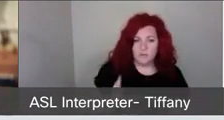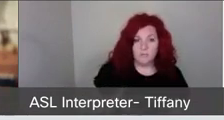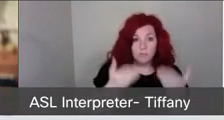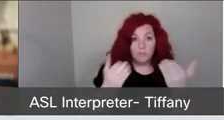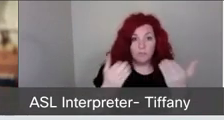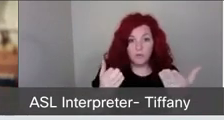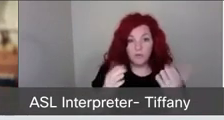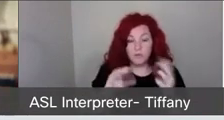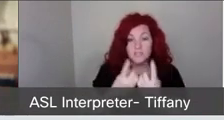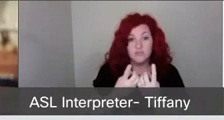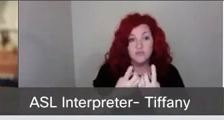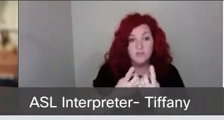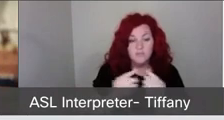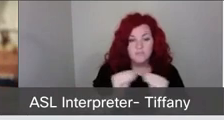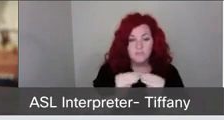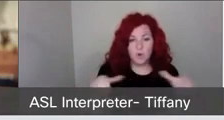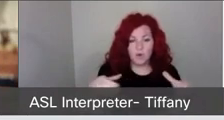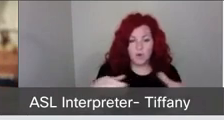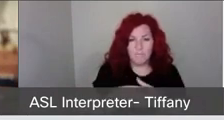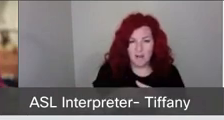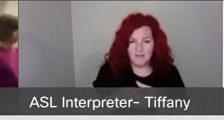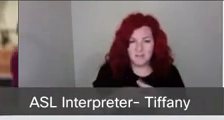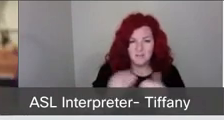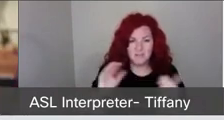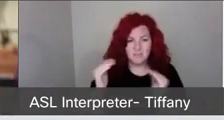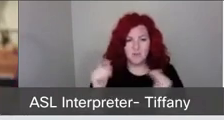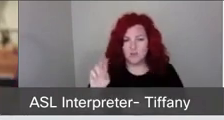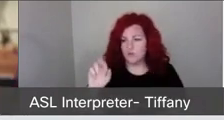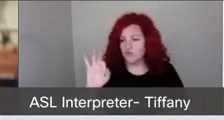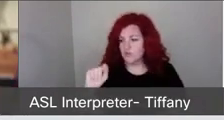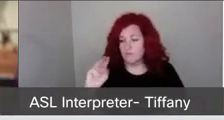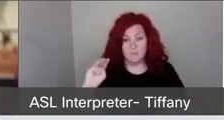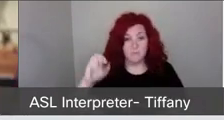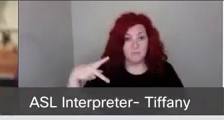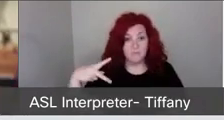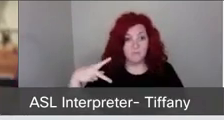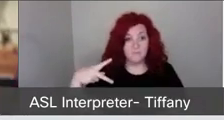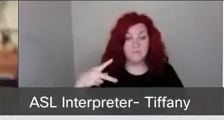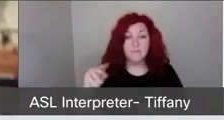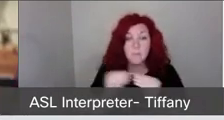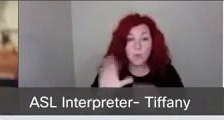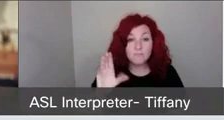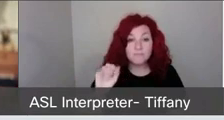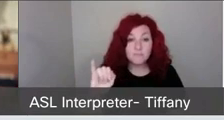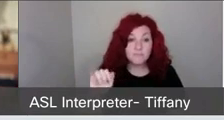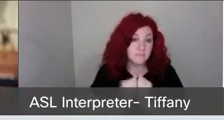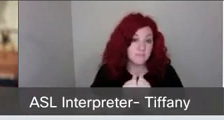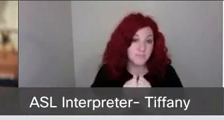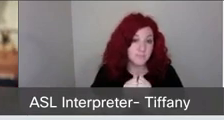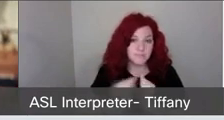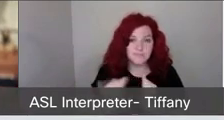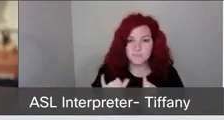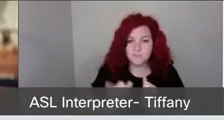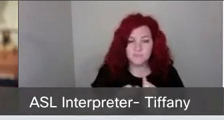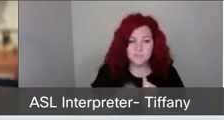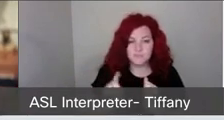district was more compact than the one on the draft map, and it kept more communities of interest together. So like this